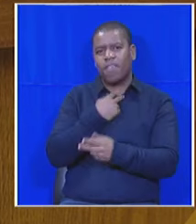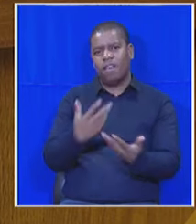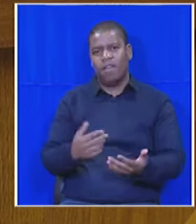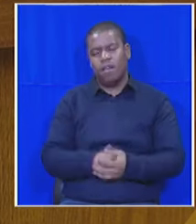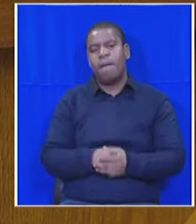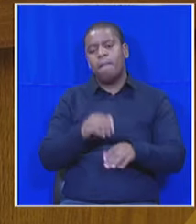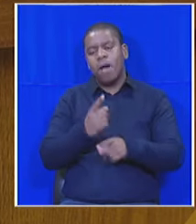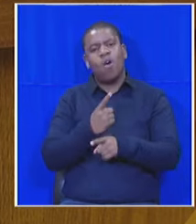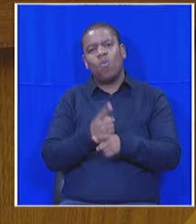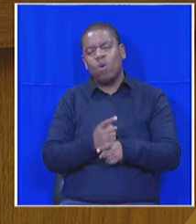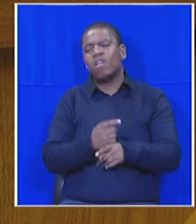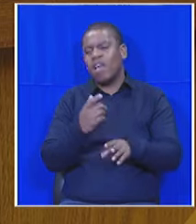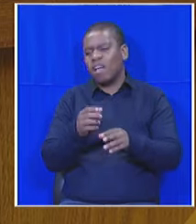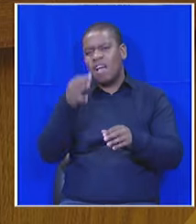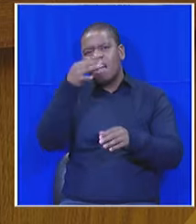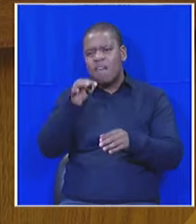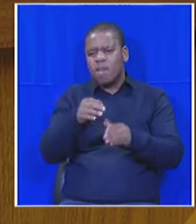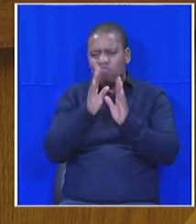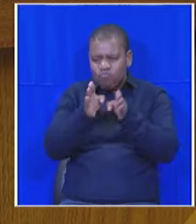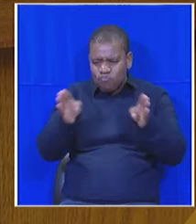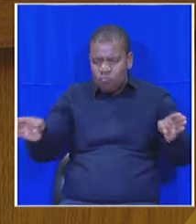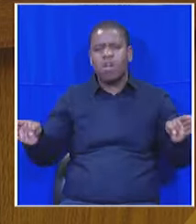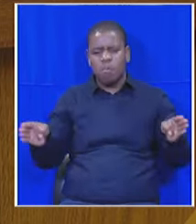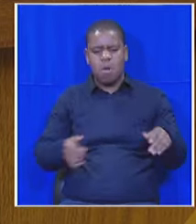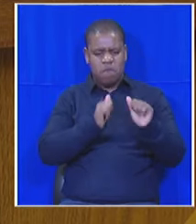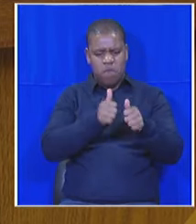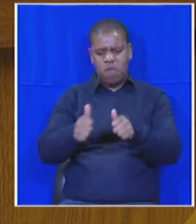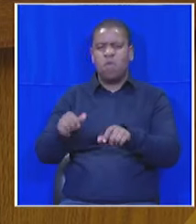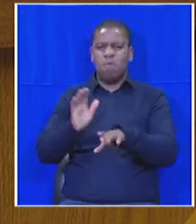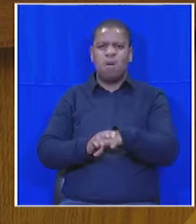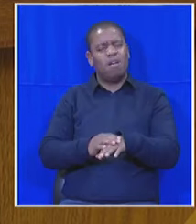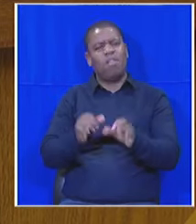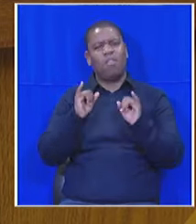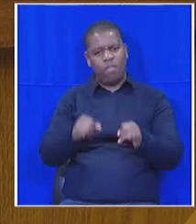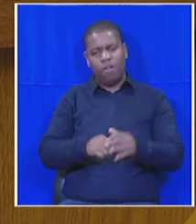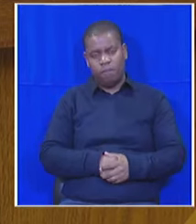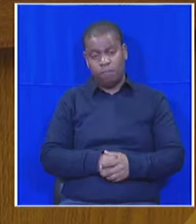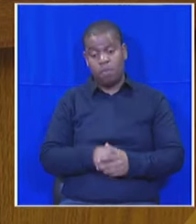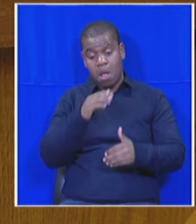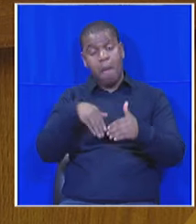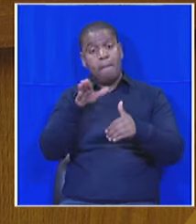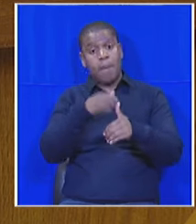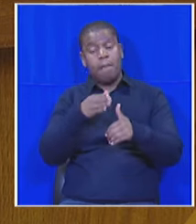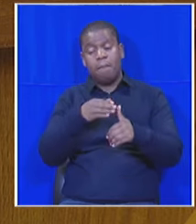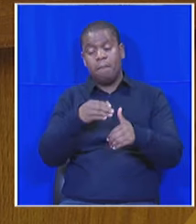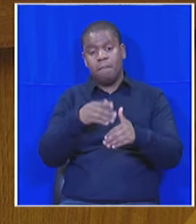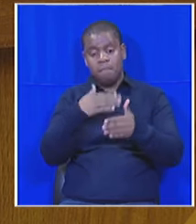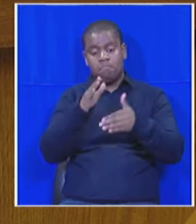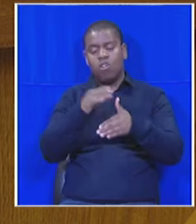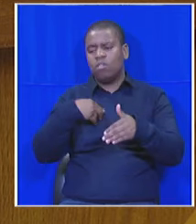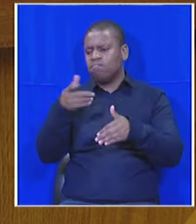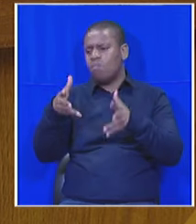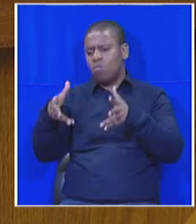red tape reduction. The strategic review of the department released in November put this as a top priority, though to date the department